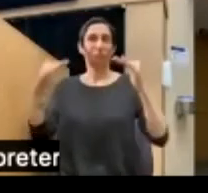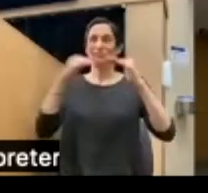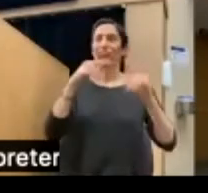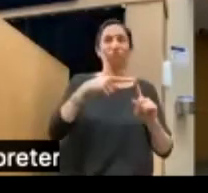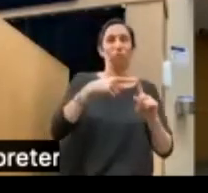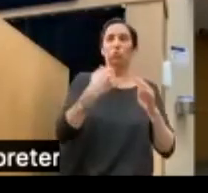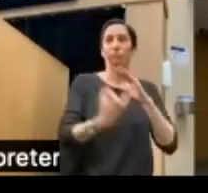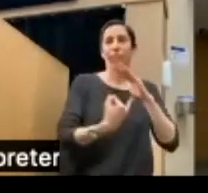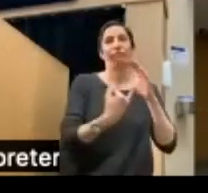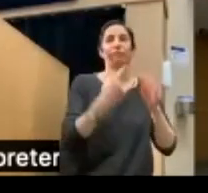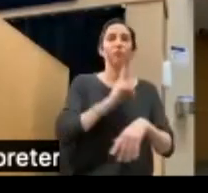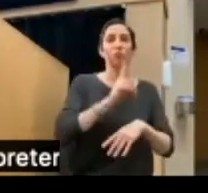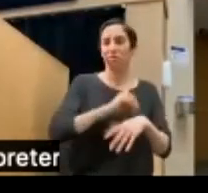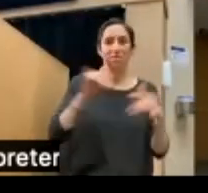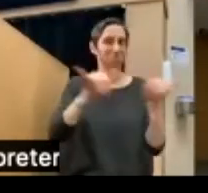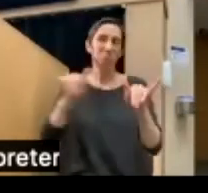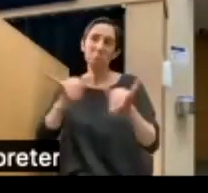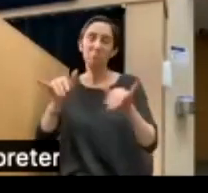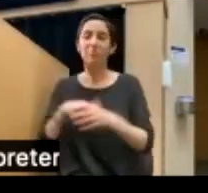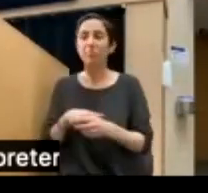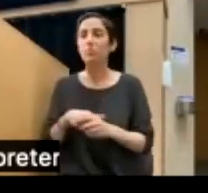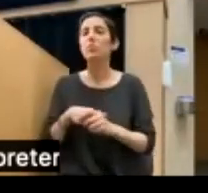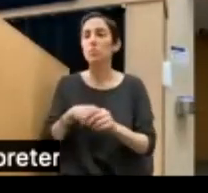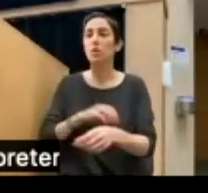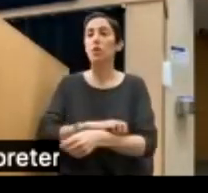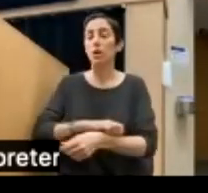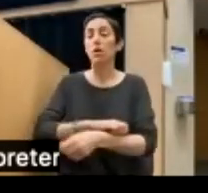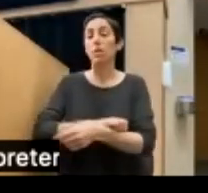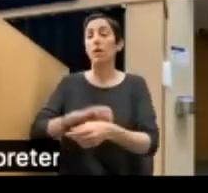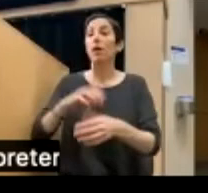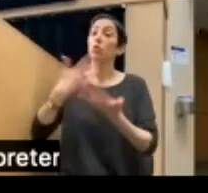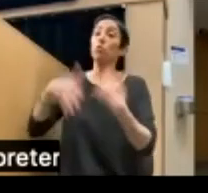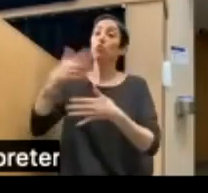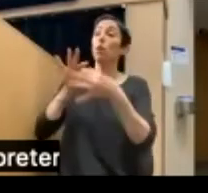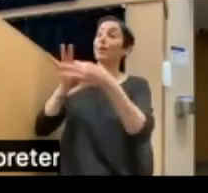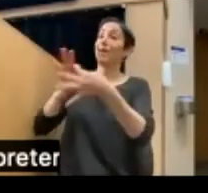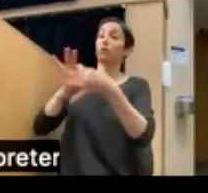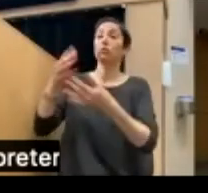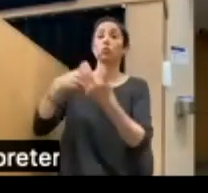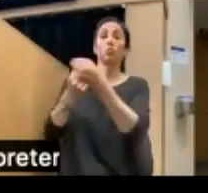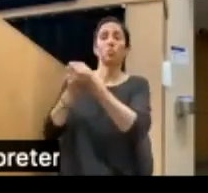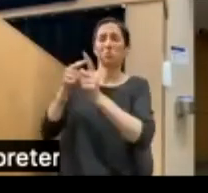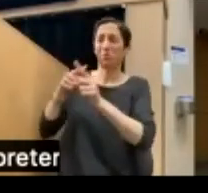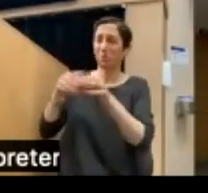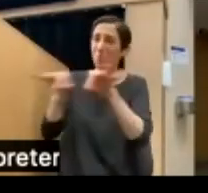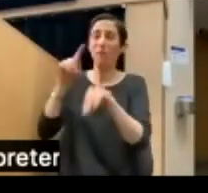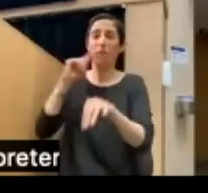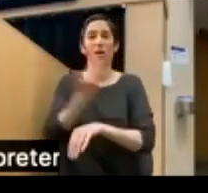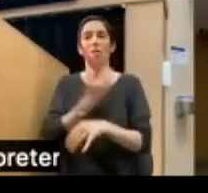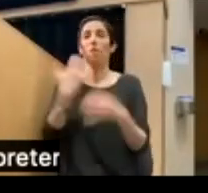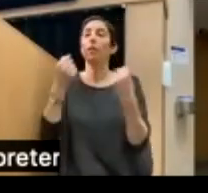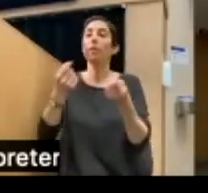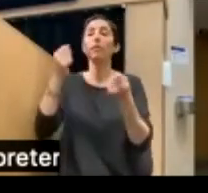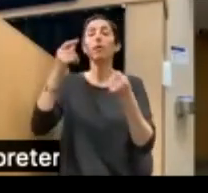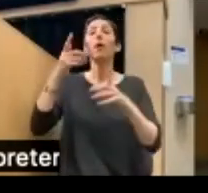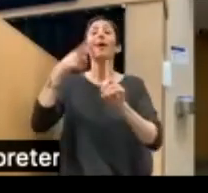student, talking about that social connection and social support is actually a critical part of health. So when we're thinking about lifestyle, we're not